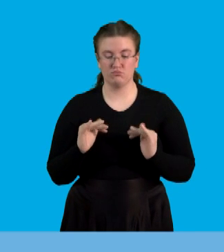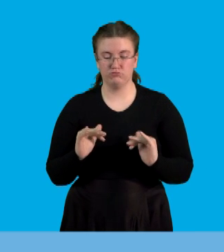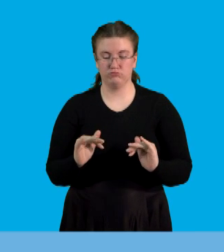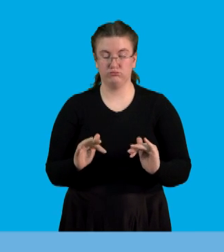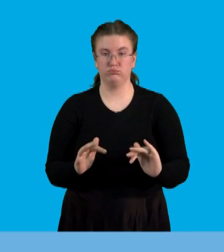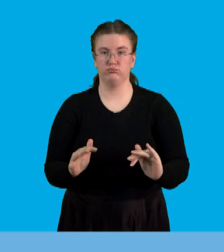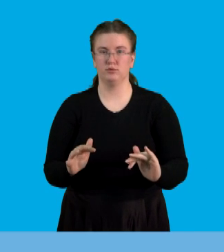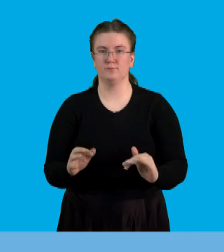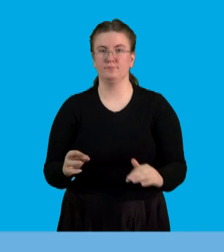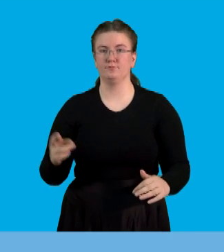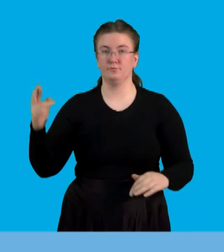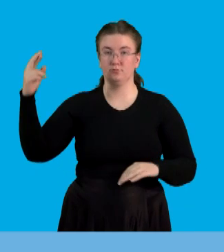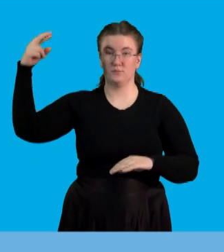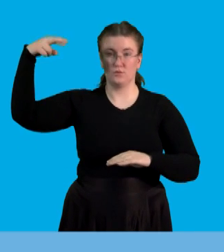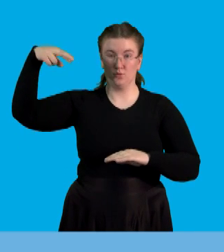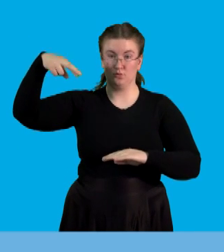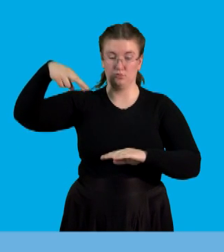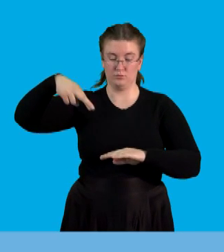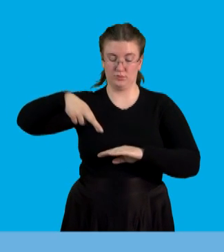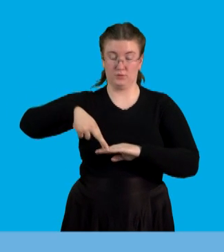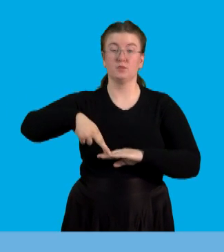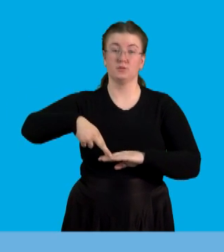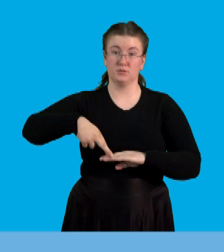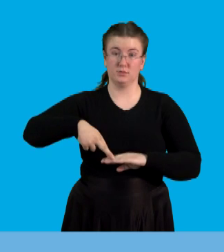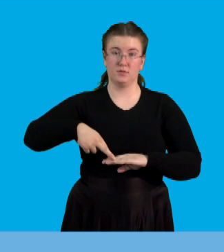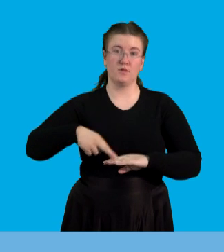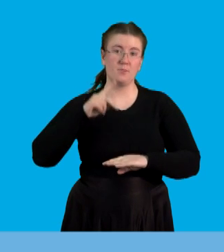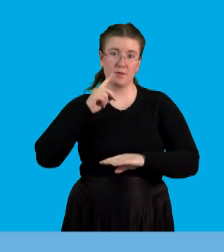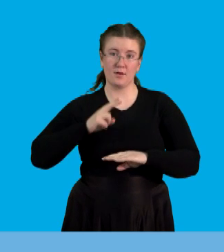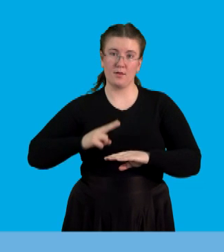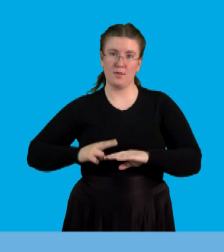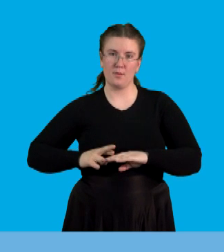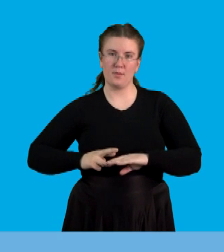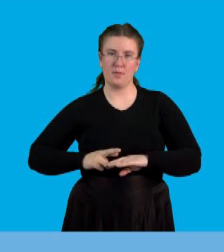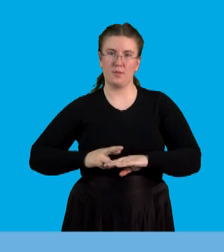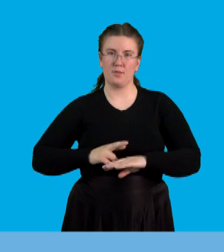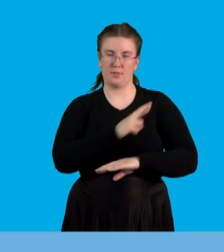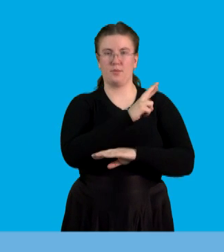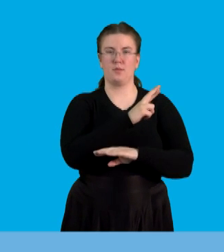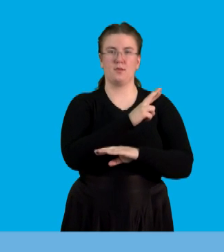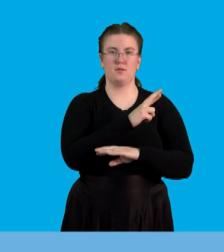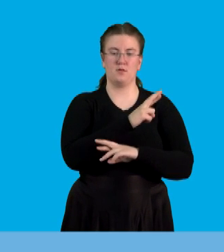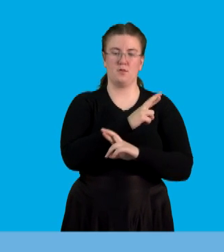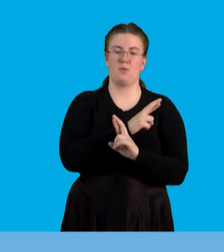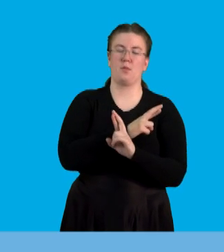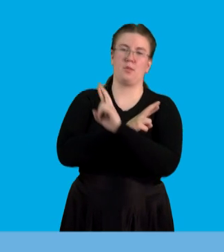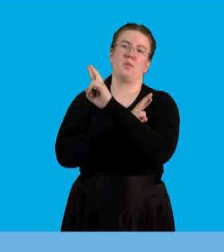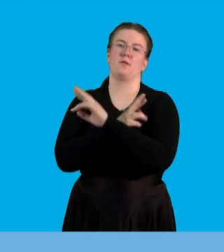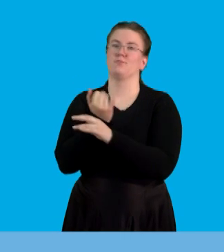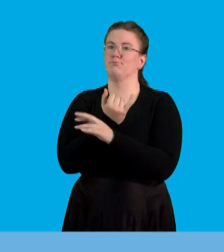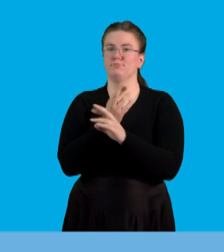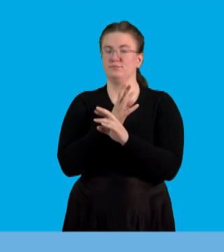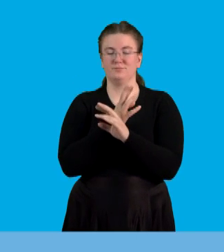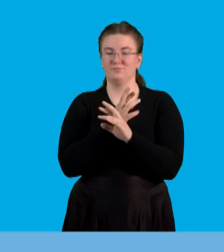rays coming from the source, they are parallel to each other. However, when they are reflected, they'll be going in all sorts of directions, so